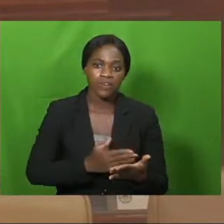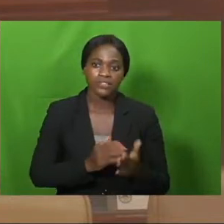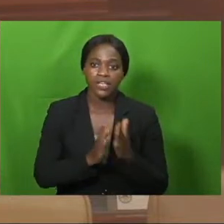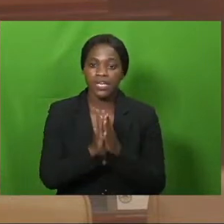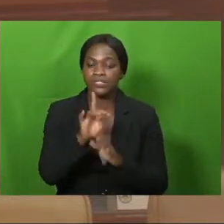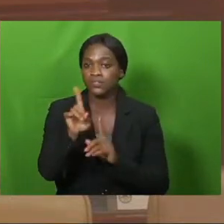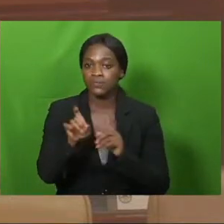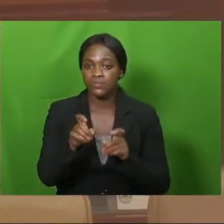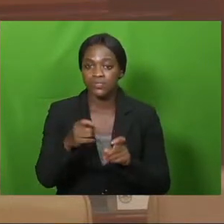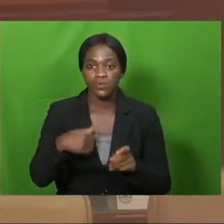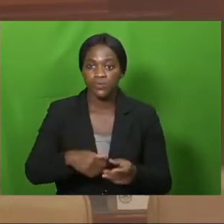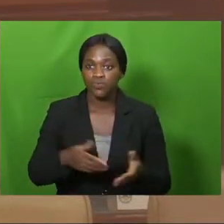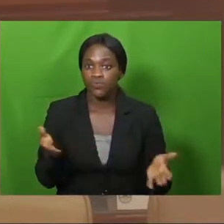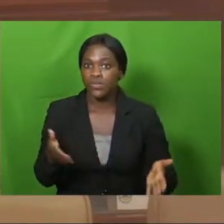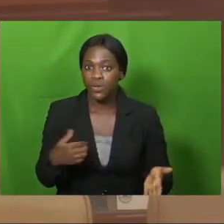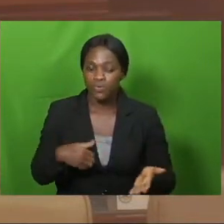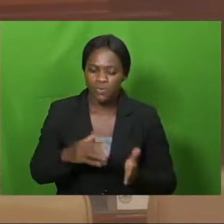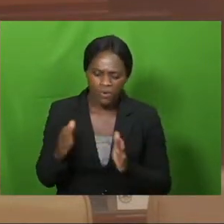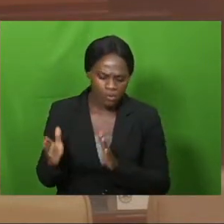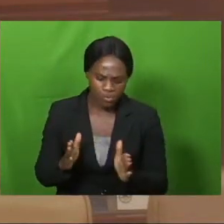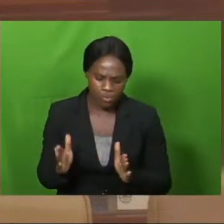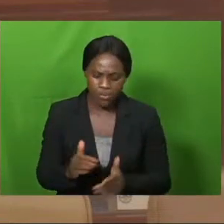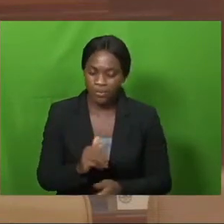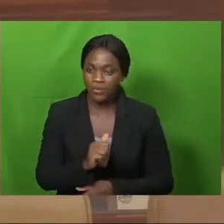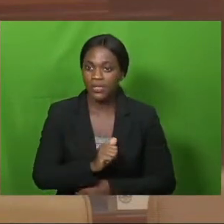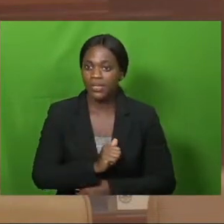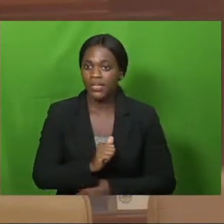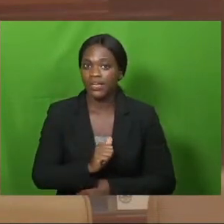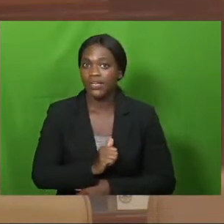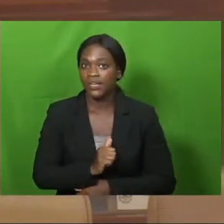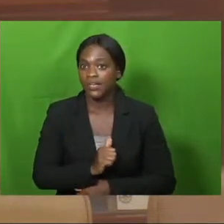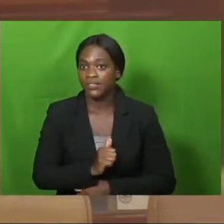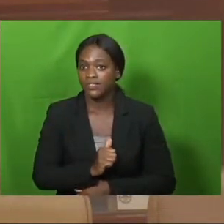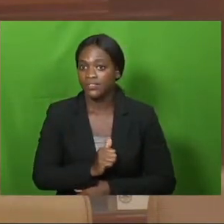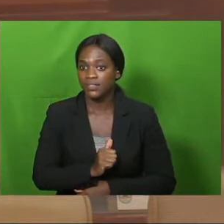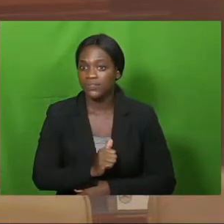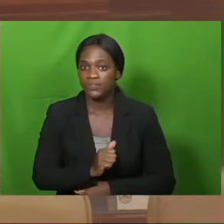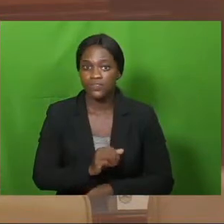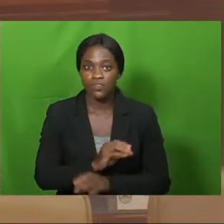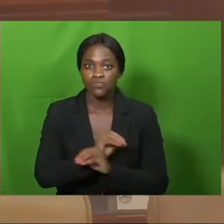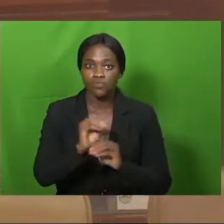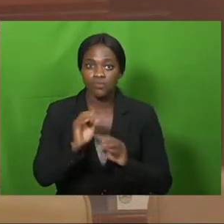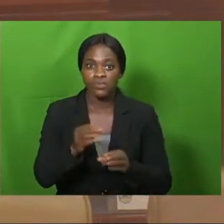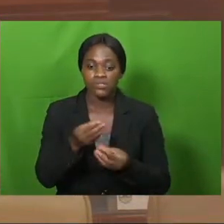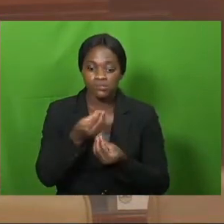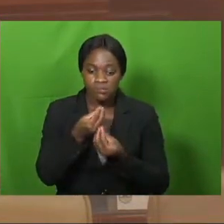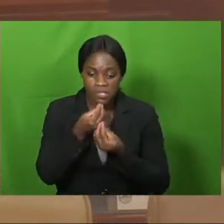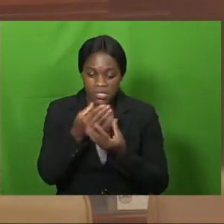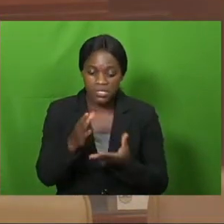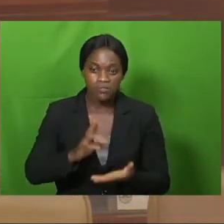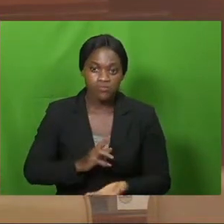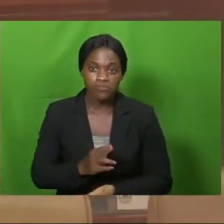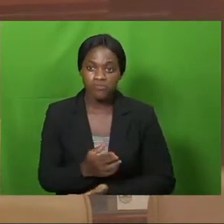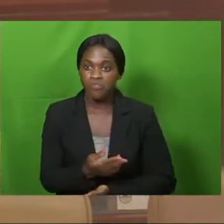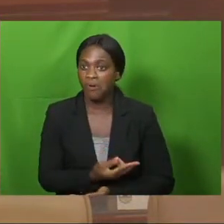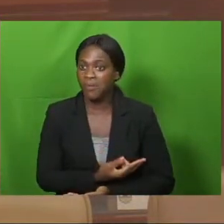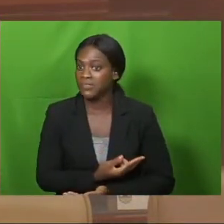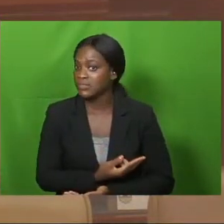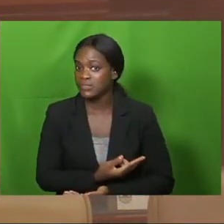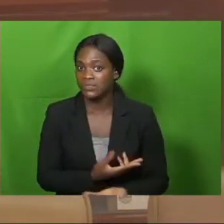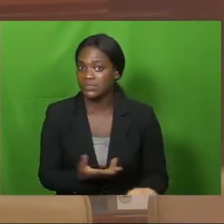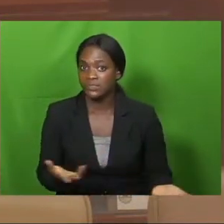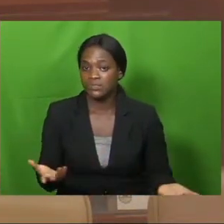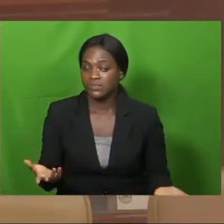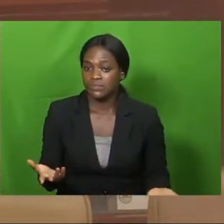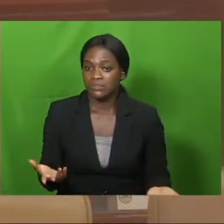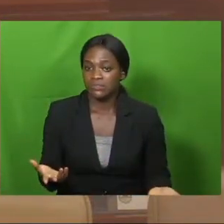yes, have been prepared and no information will come, no information.